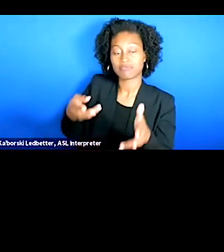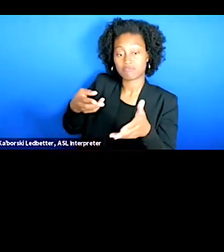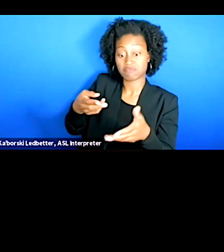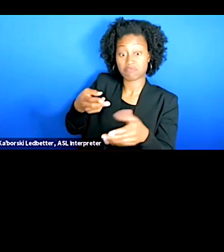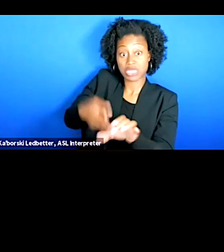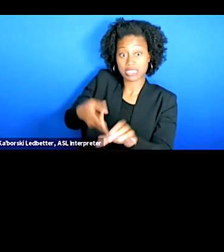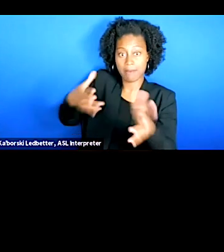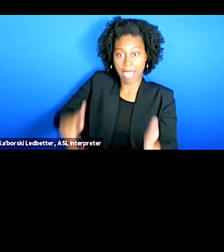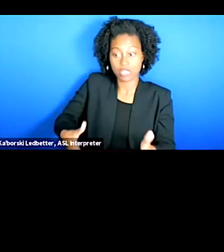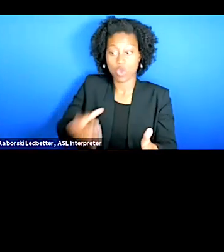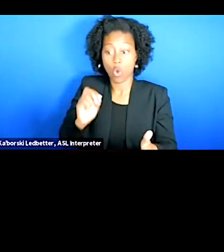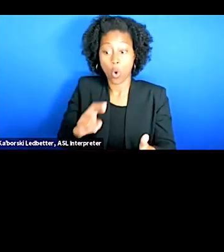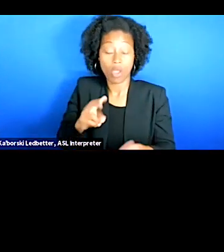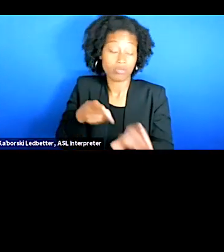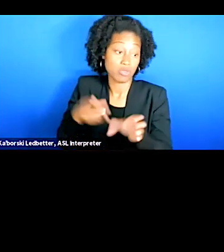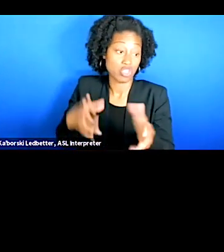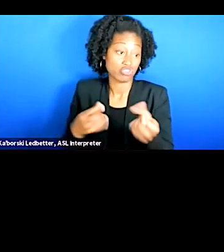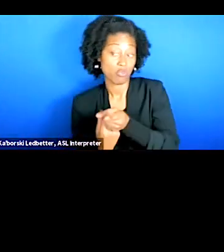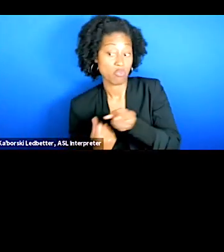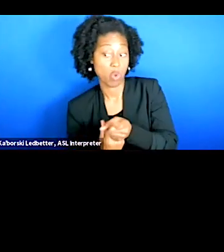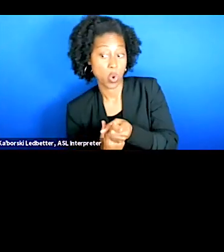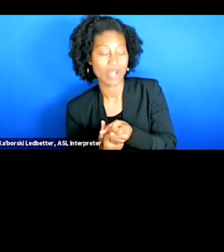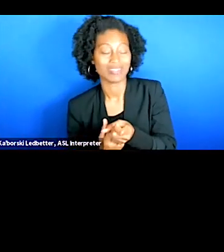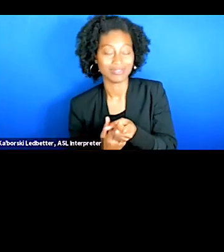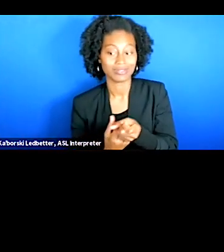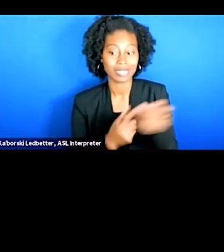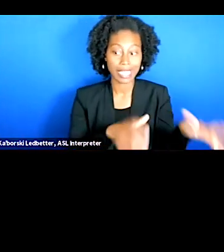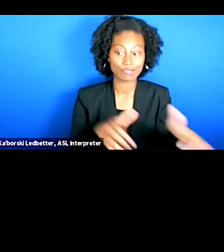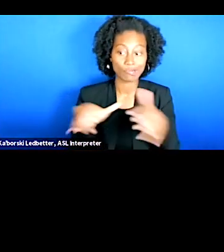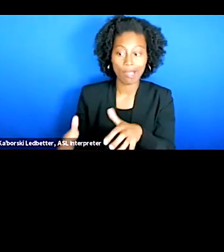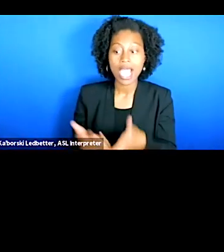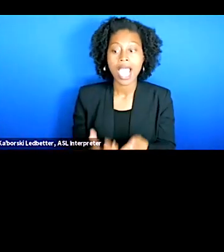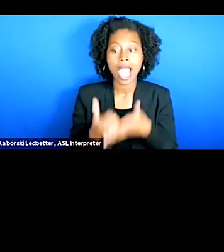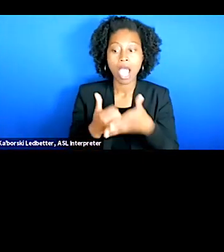the participants' support entities that helped in their